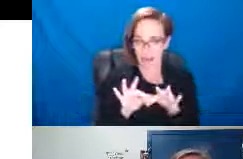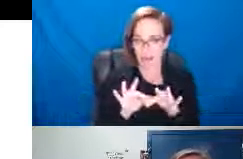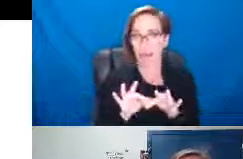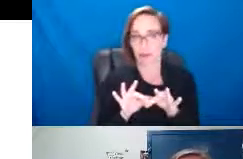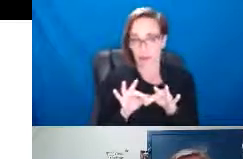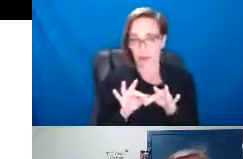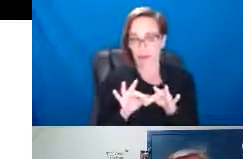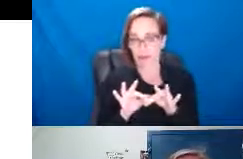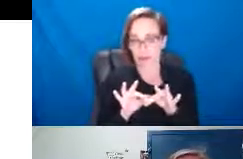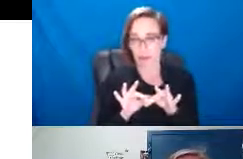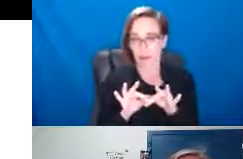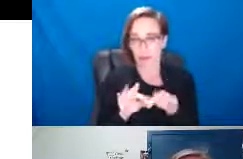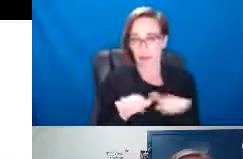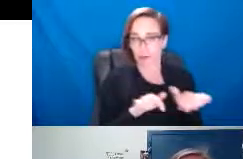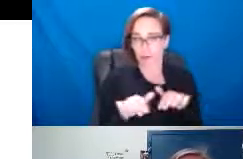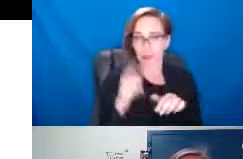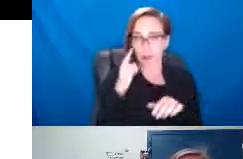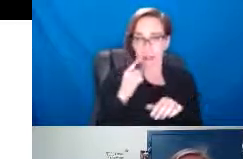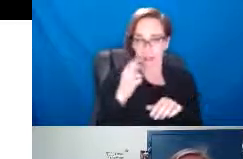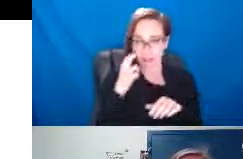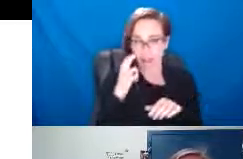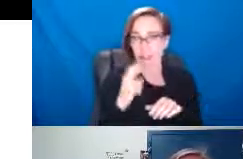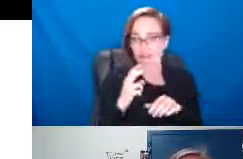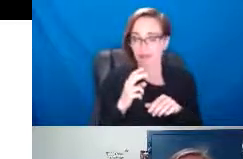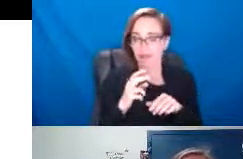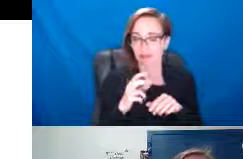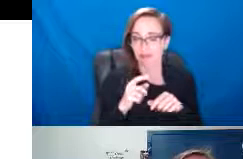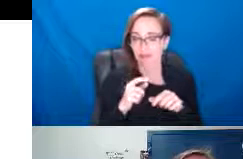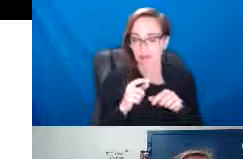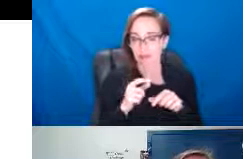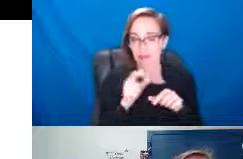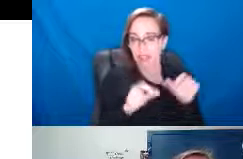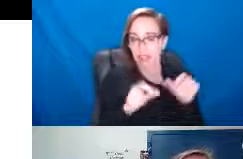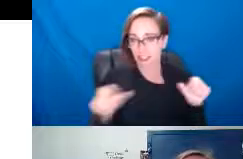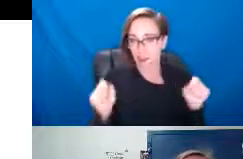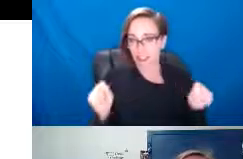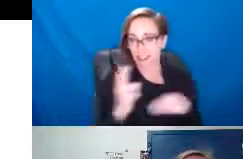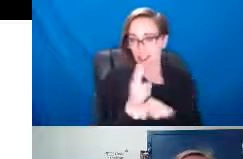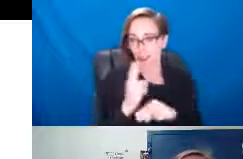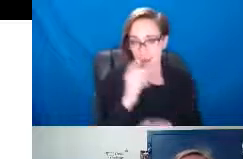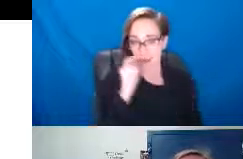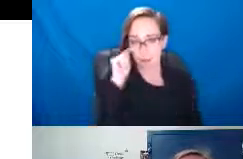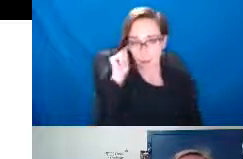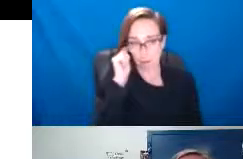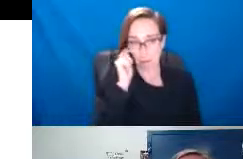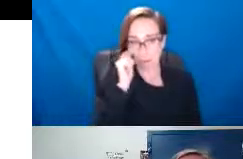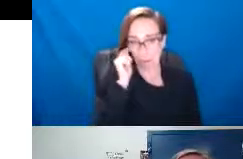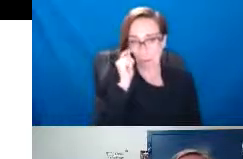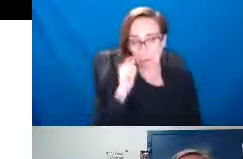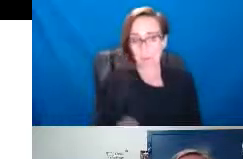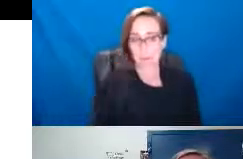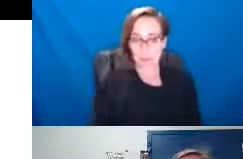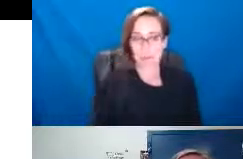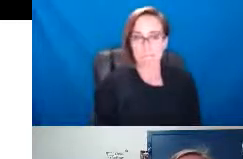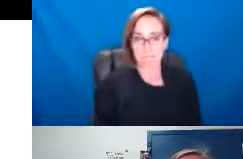that deaf, blind individuals do have the opportunity to use. And the other